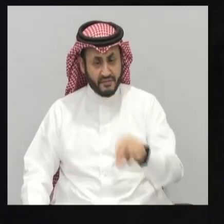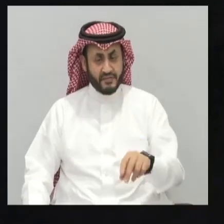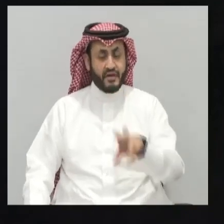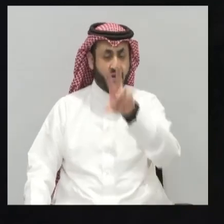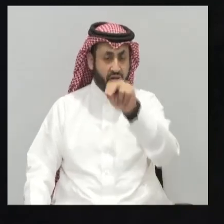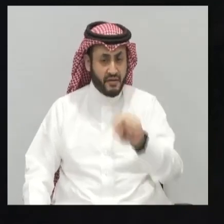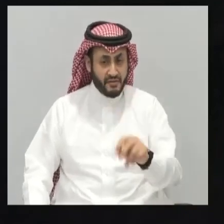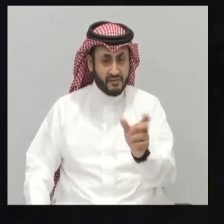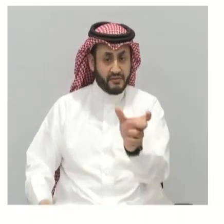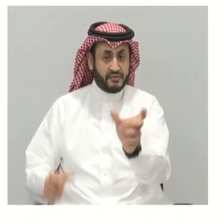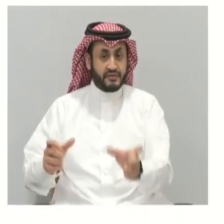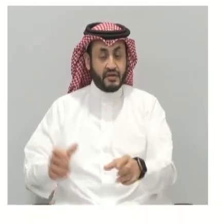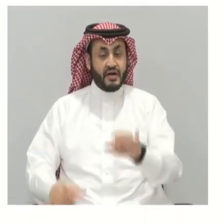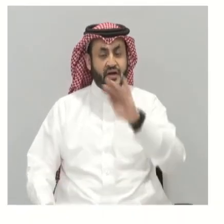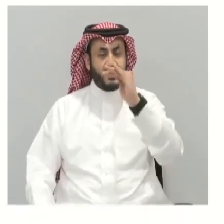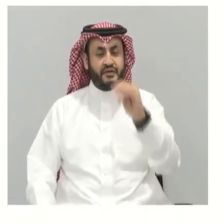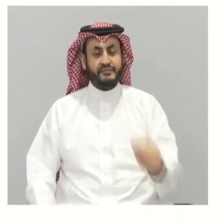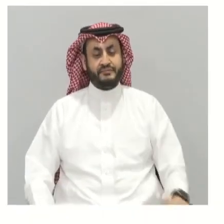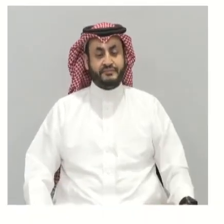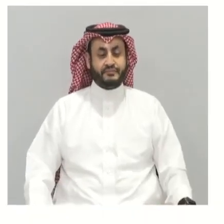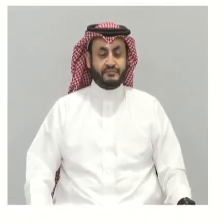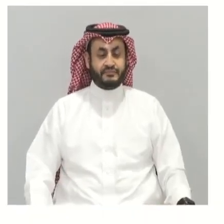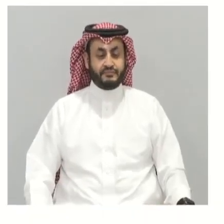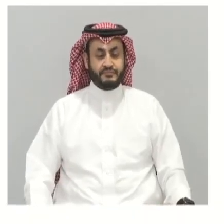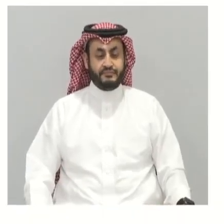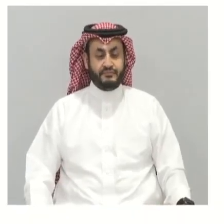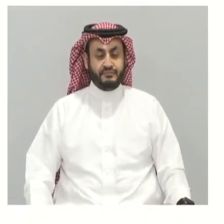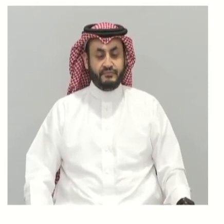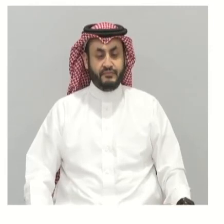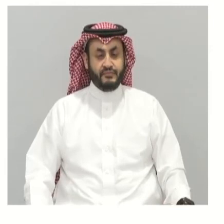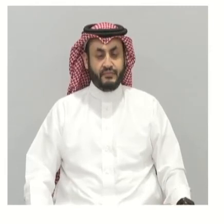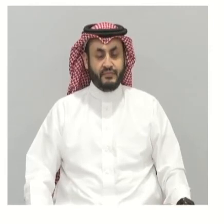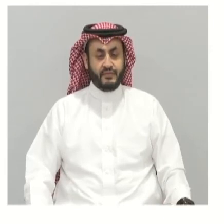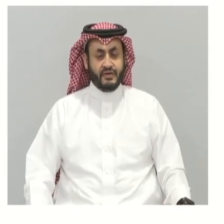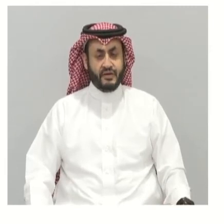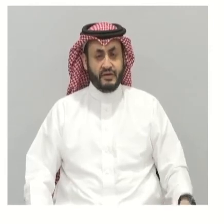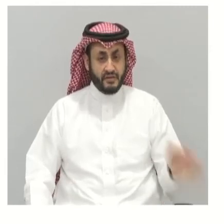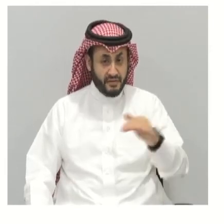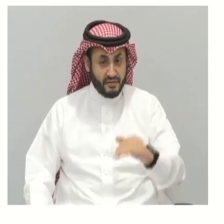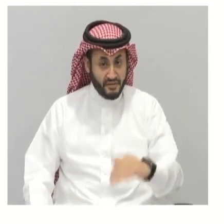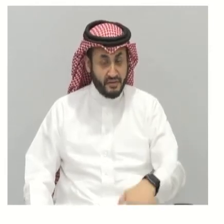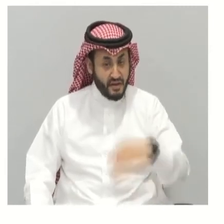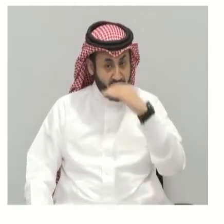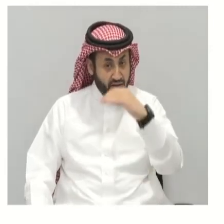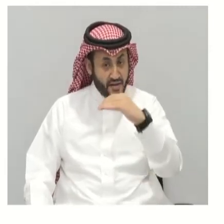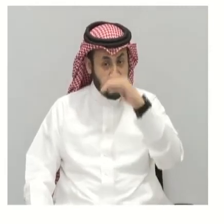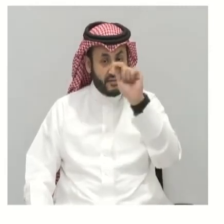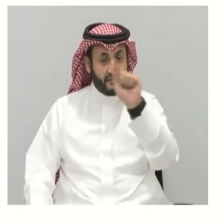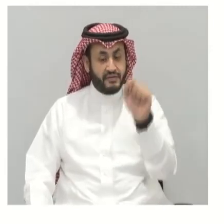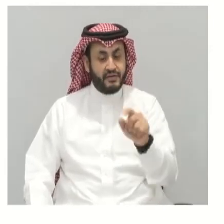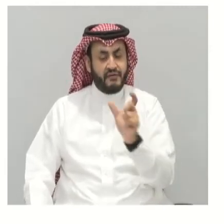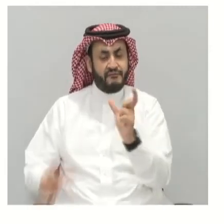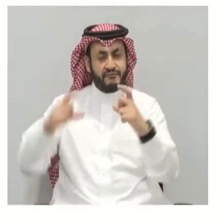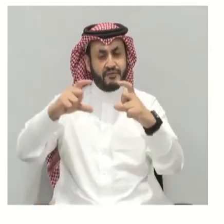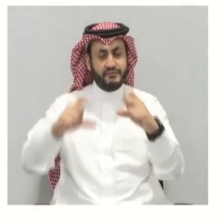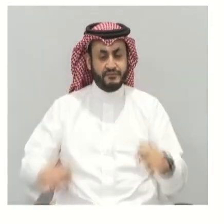same thing, but with different questions. So write a question and answer for each picture.